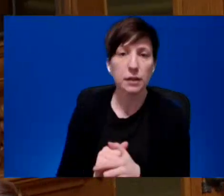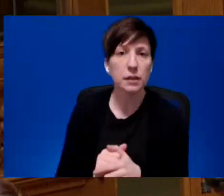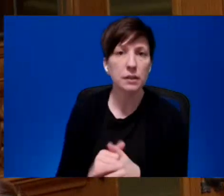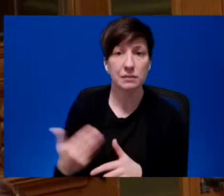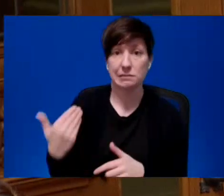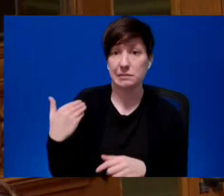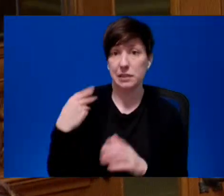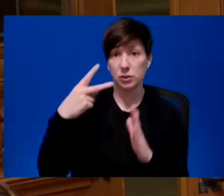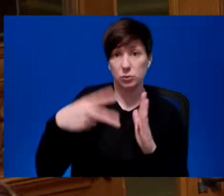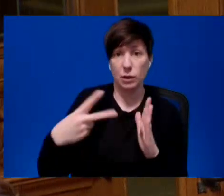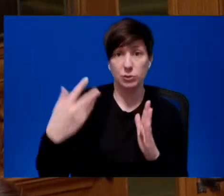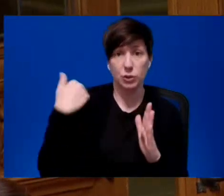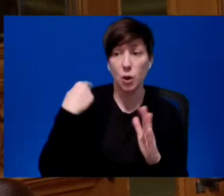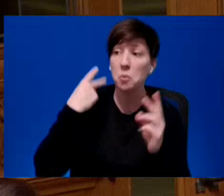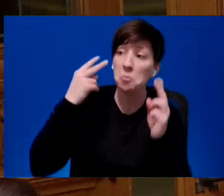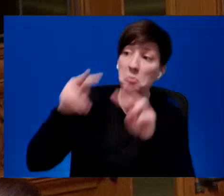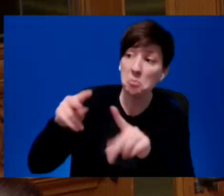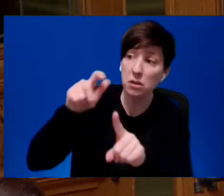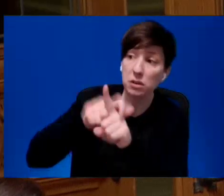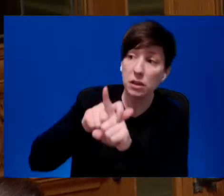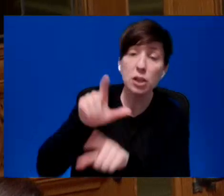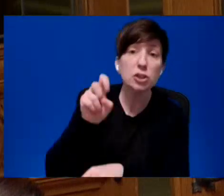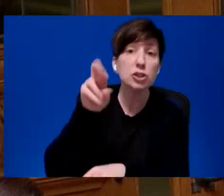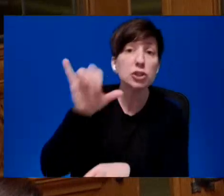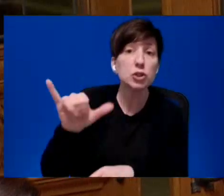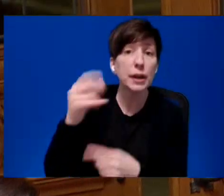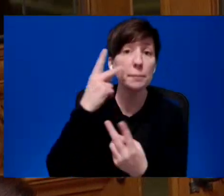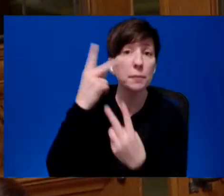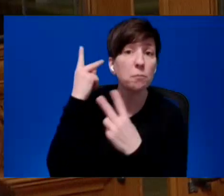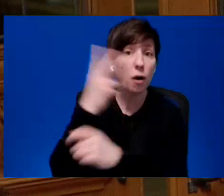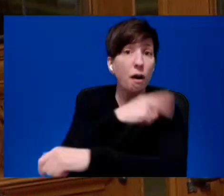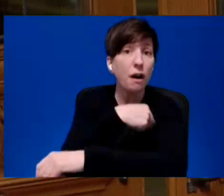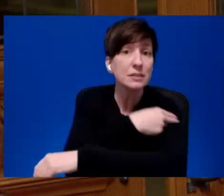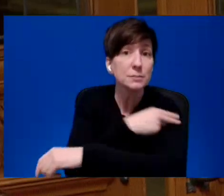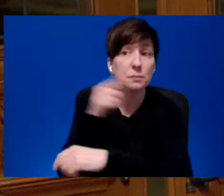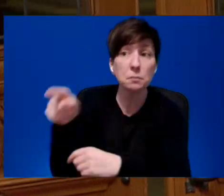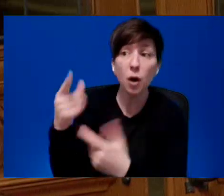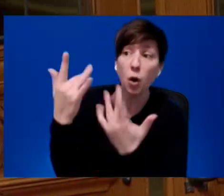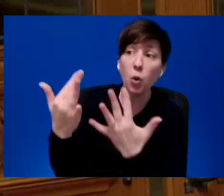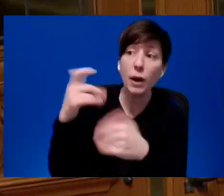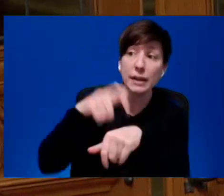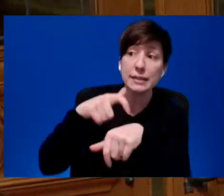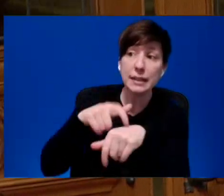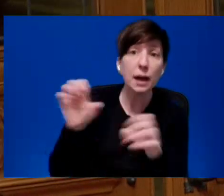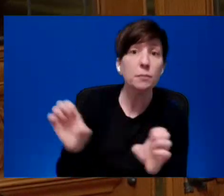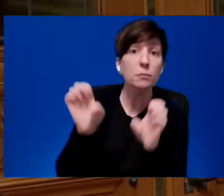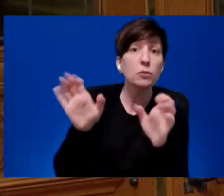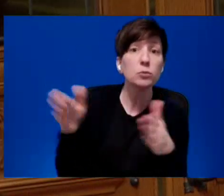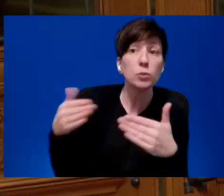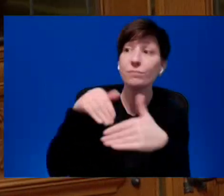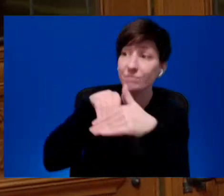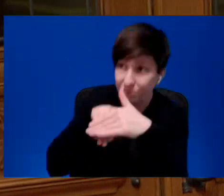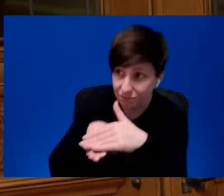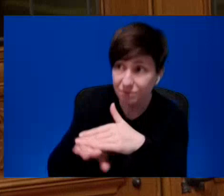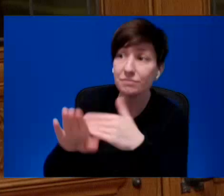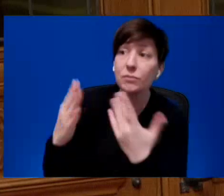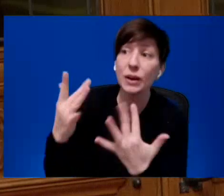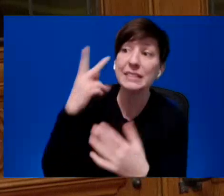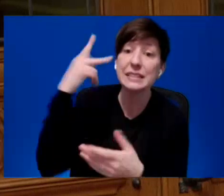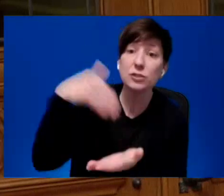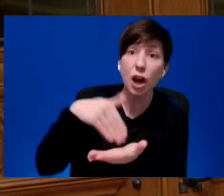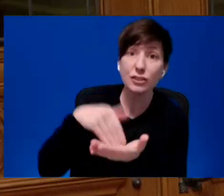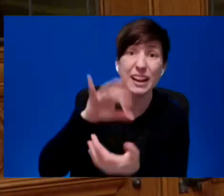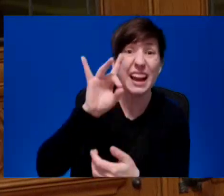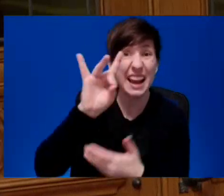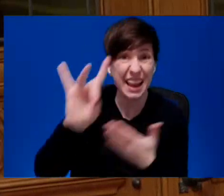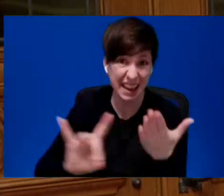in Surrey Memorial Hospital was 8 hours and 7 minutes. The wait time in Burnaby Hospital